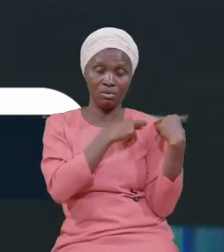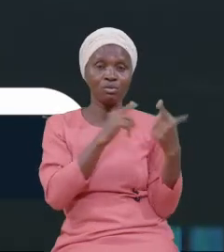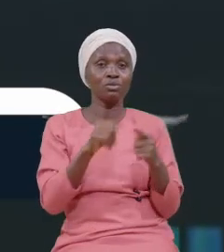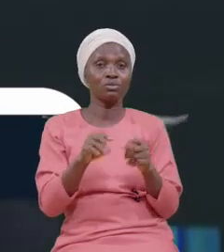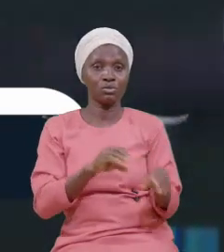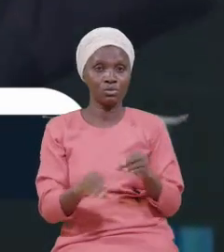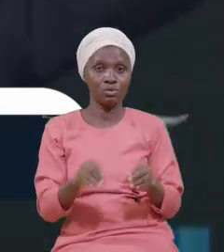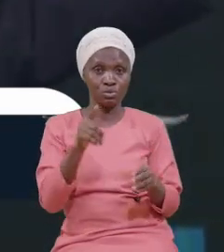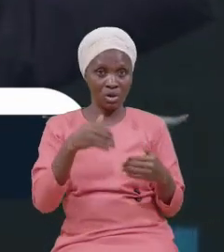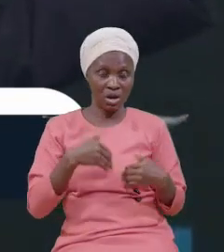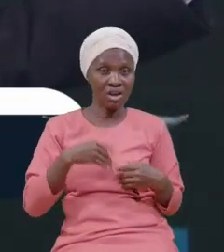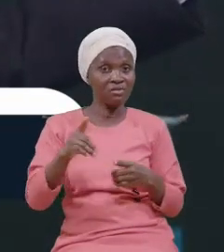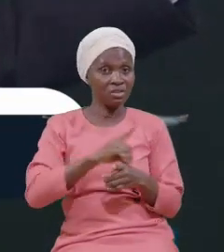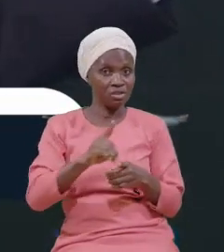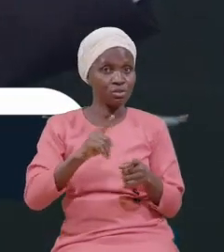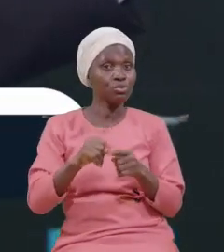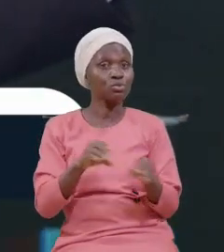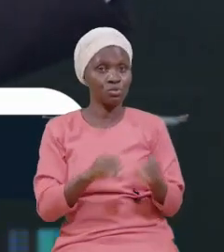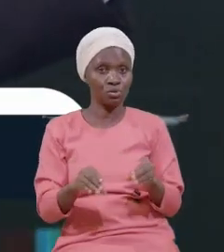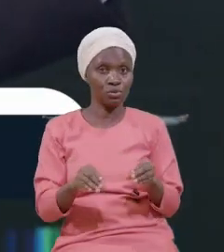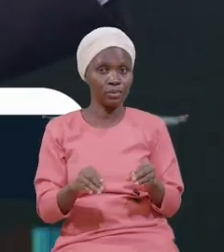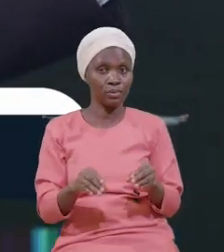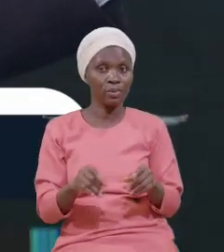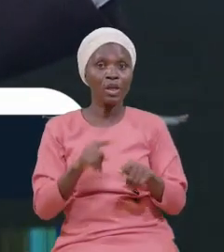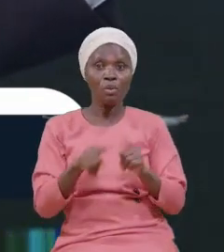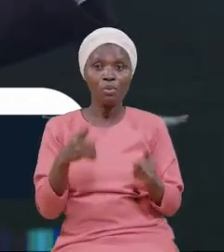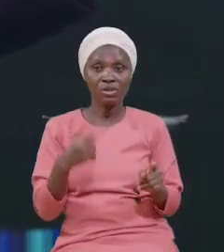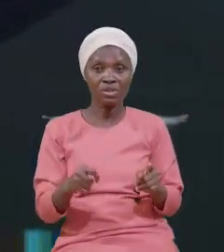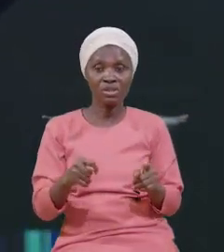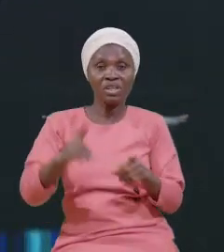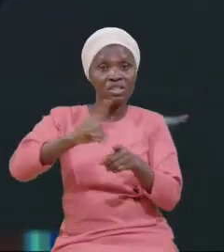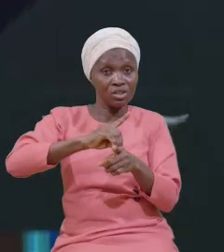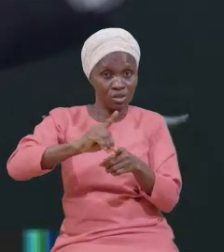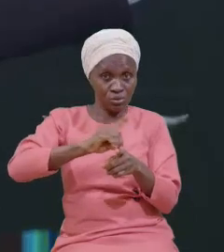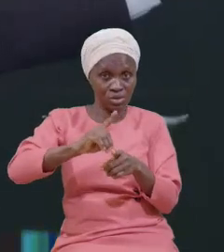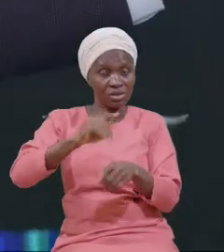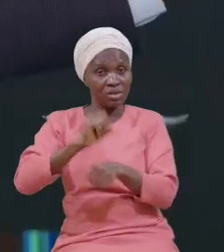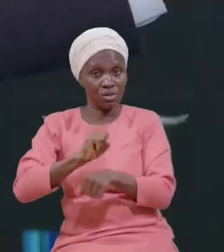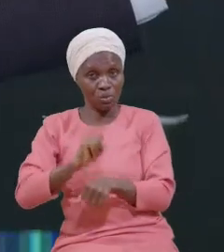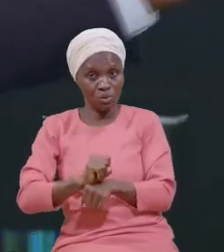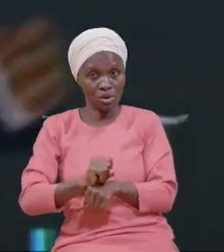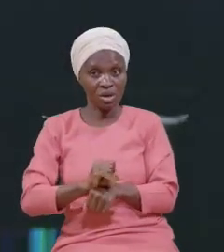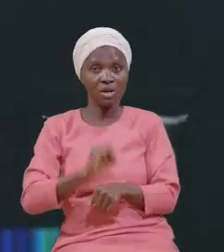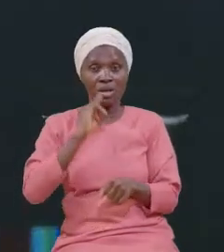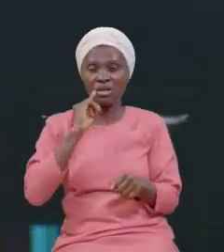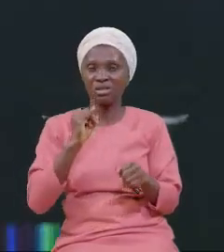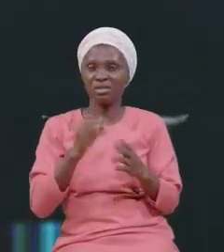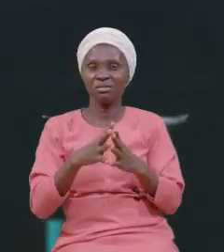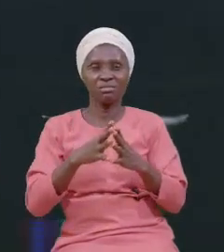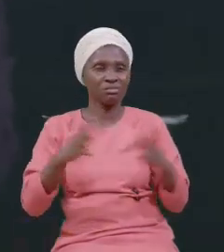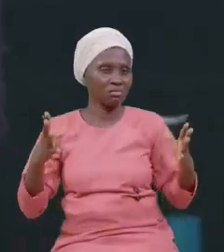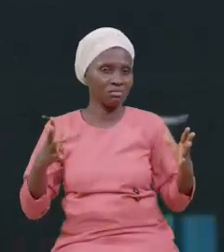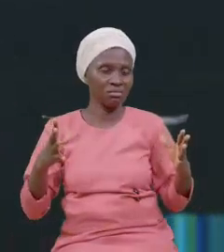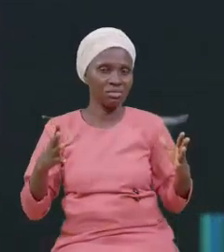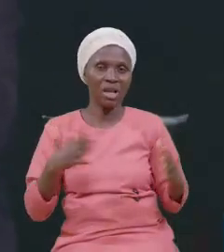to carry out, but the duty, the assignment is enormous, and